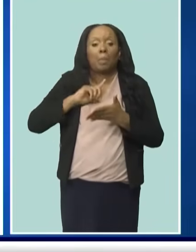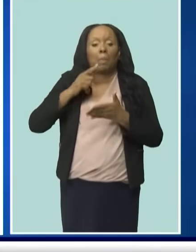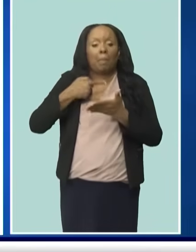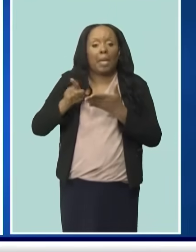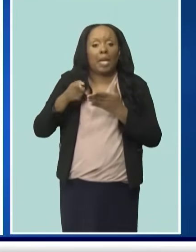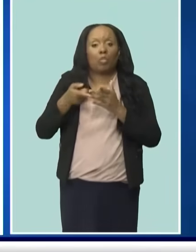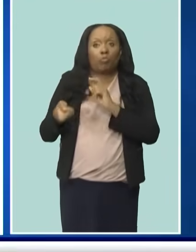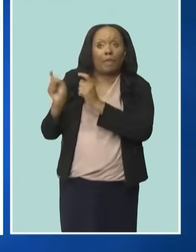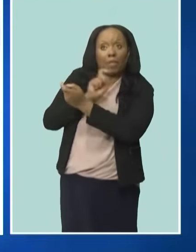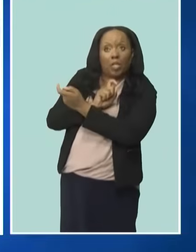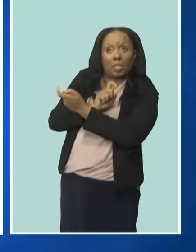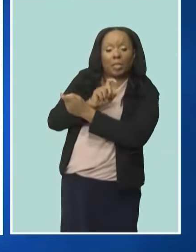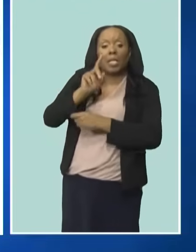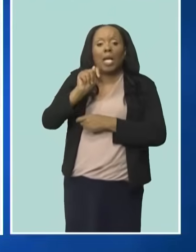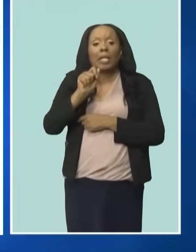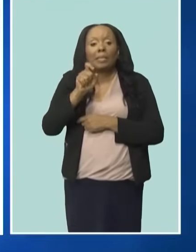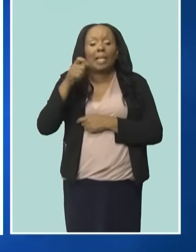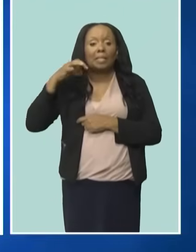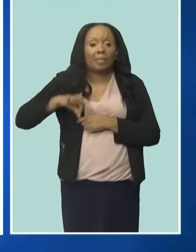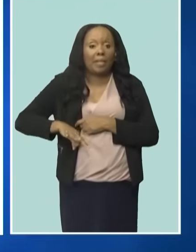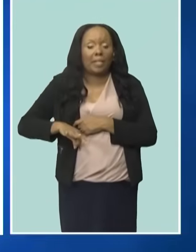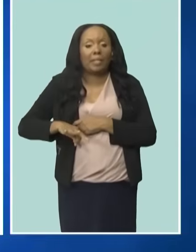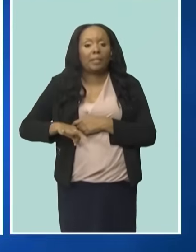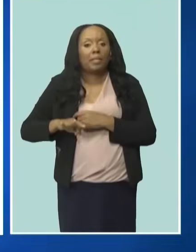reverse tax credits at the beginning of December,